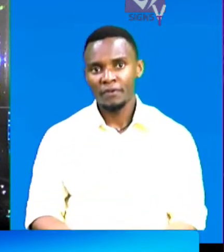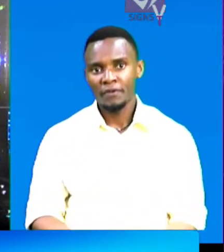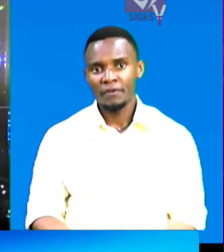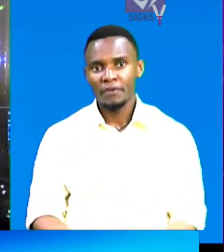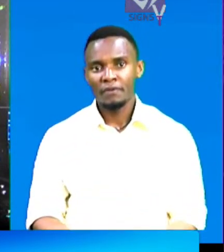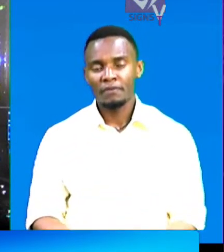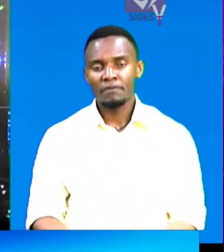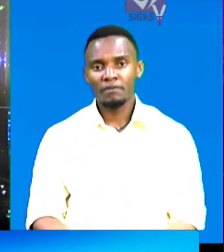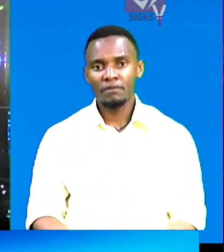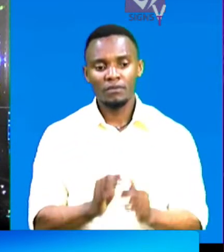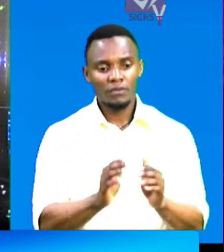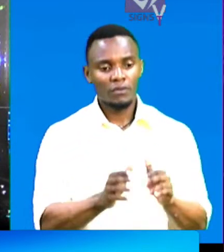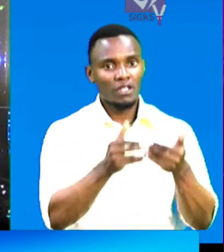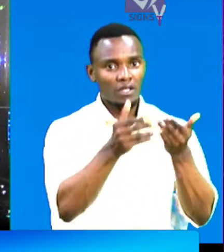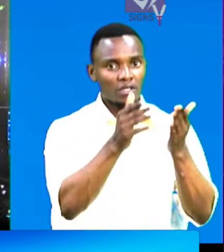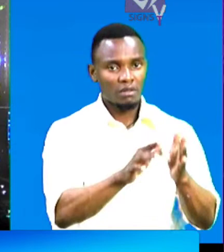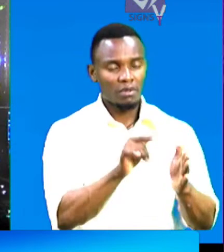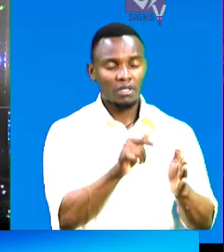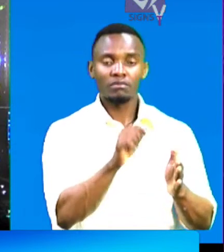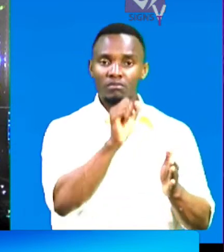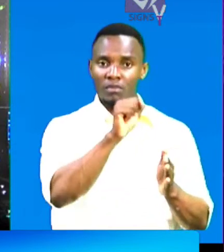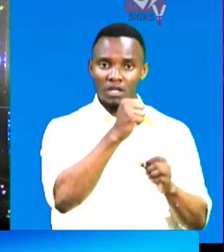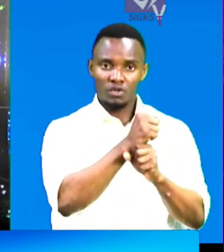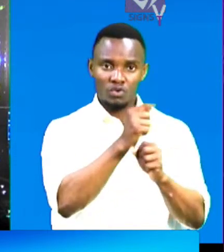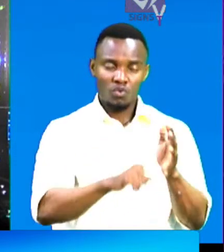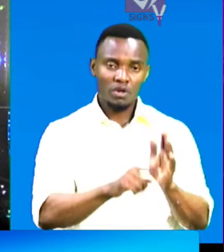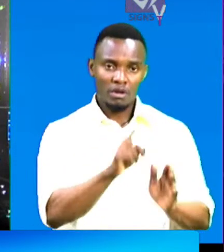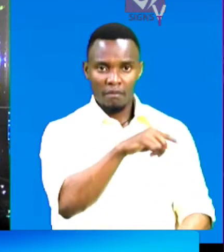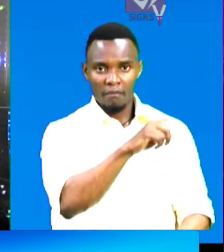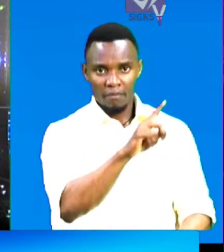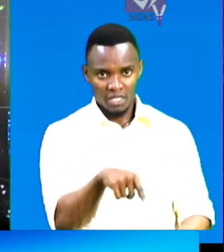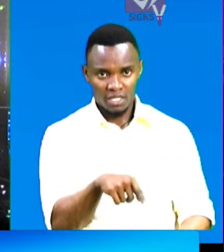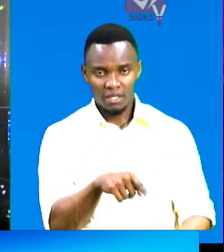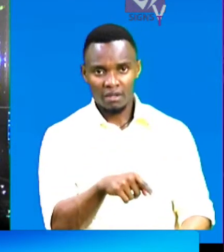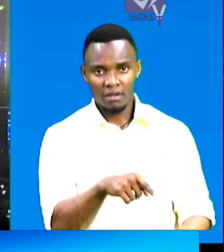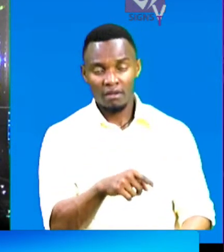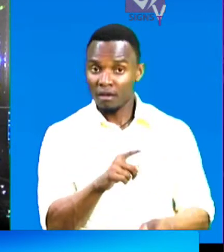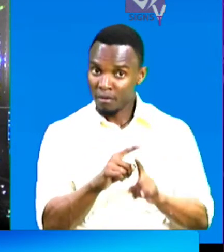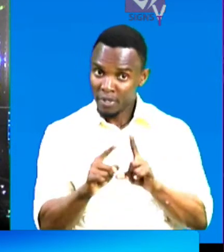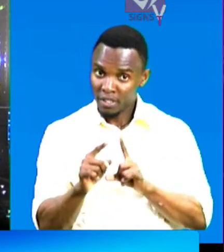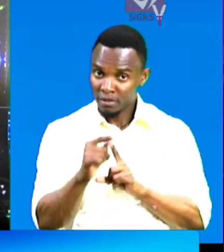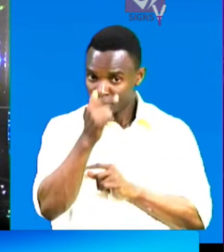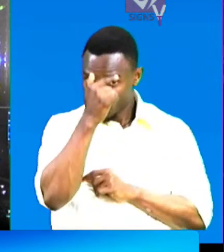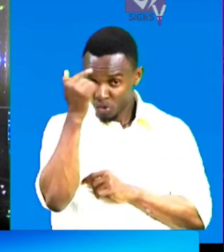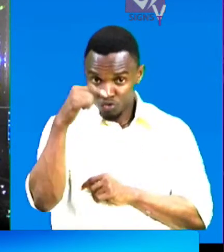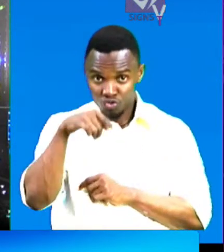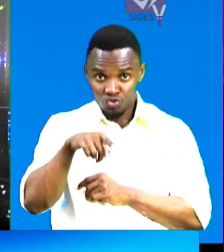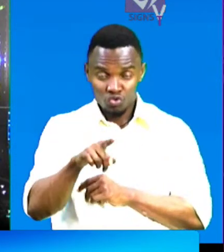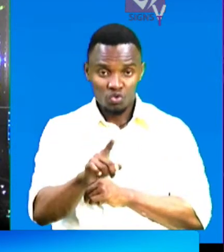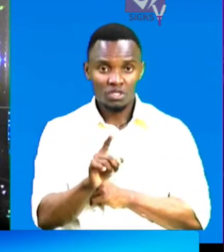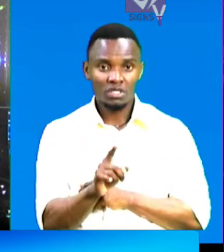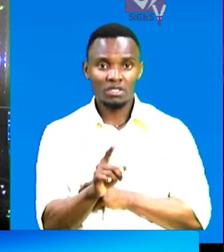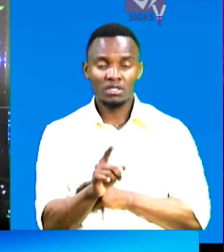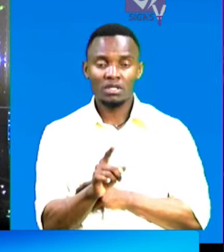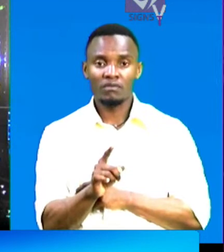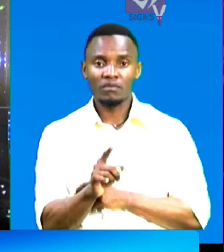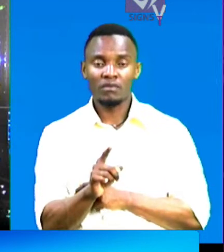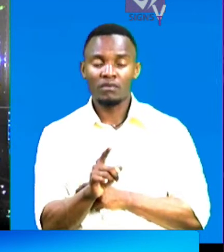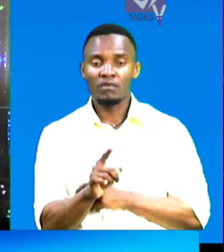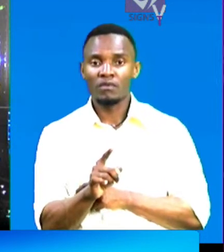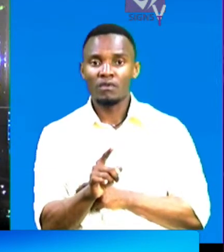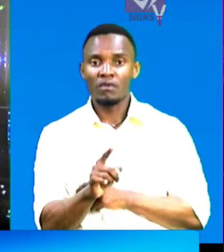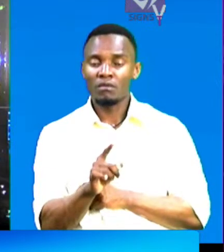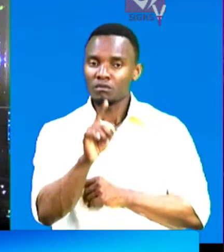A supplier can make an error, and as a drop shipper, you are